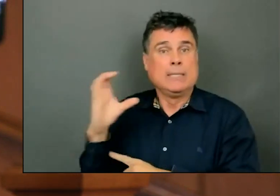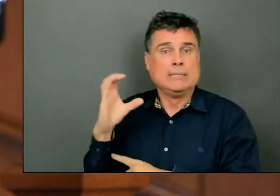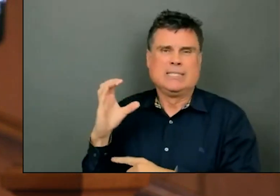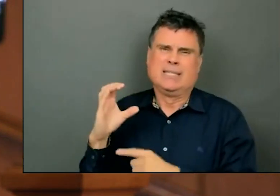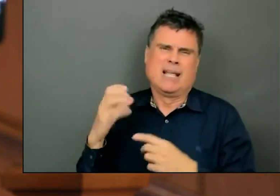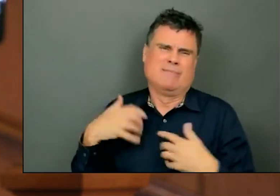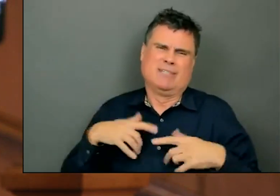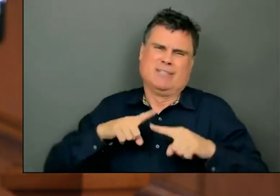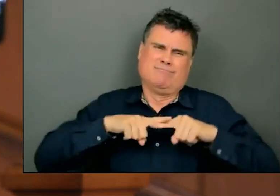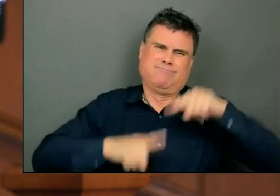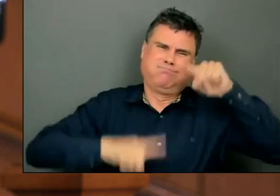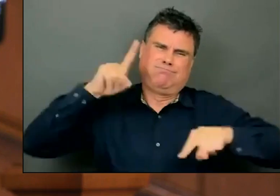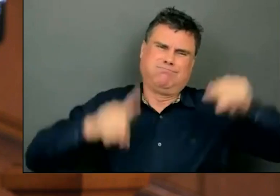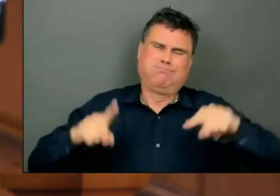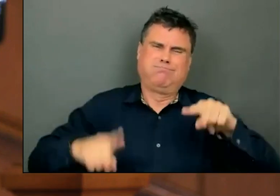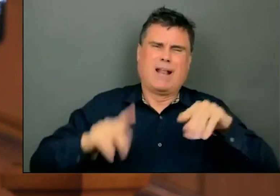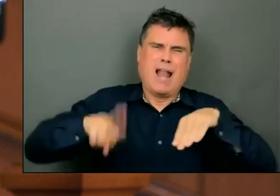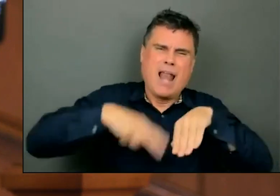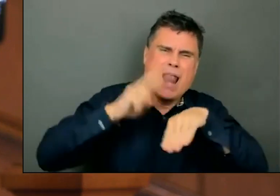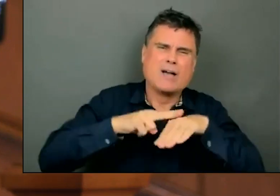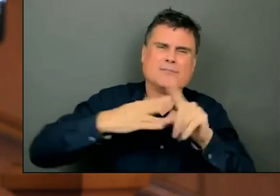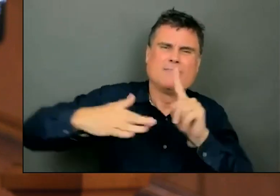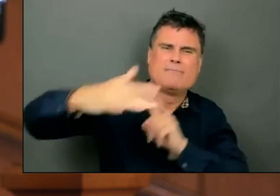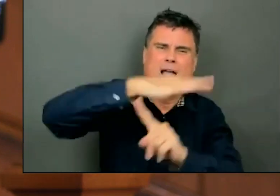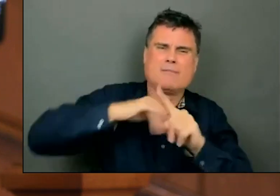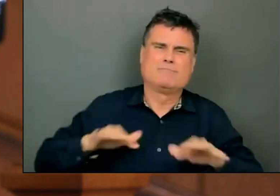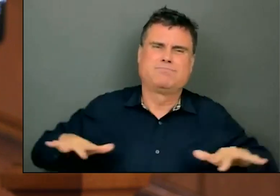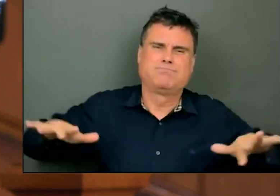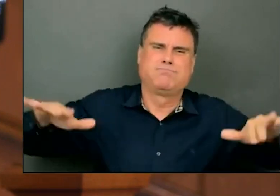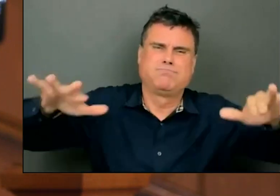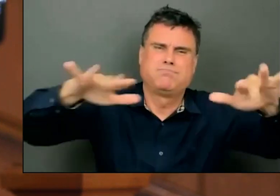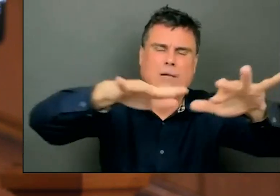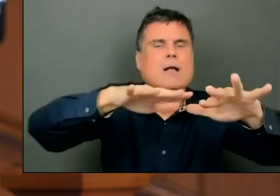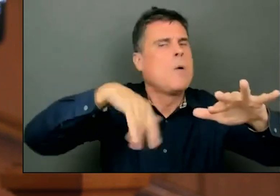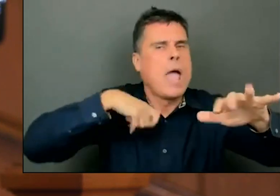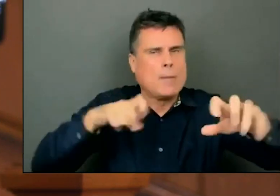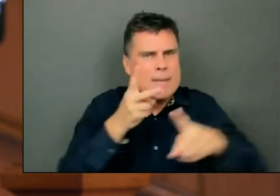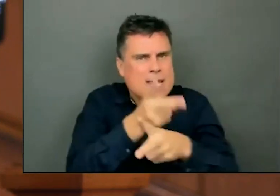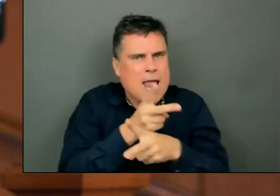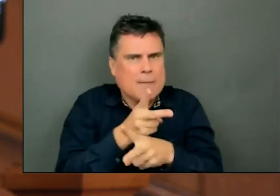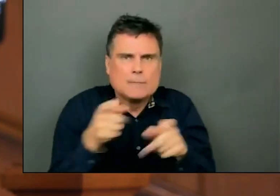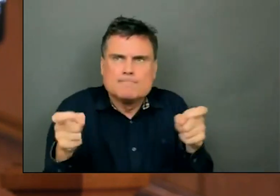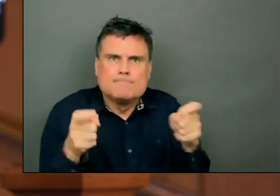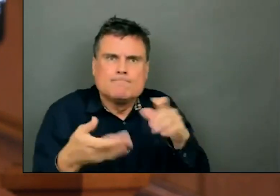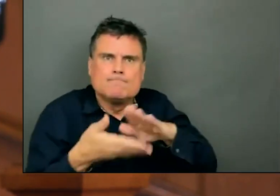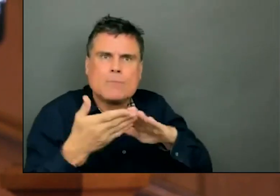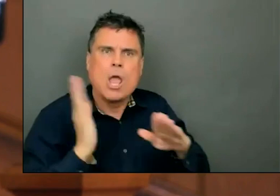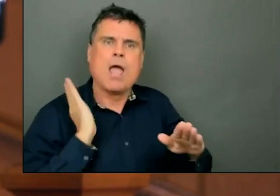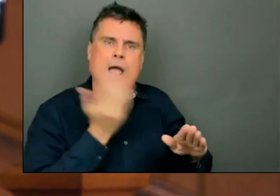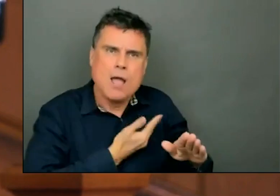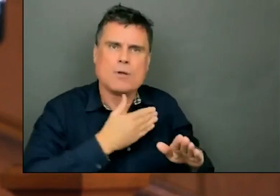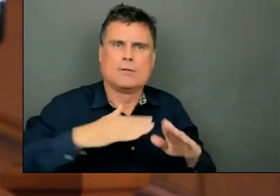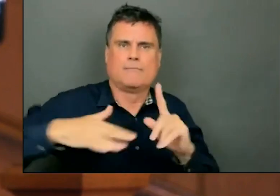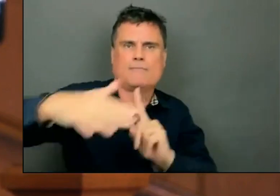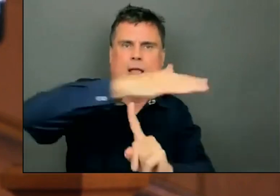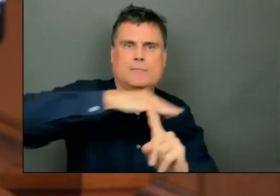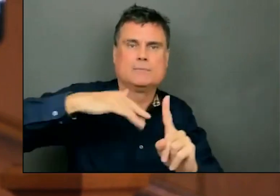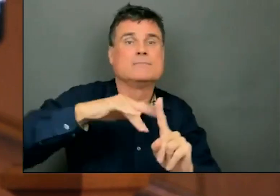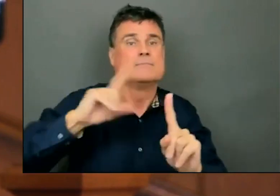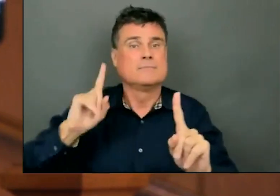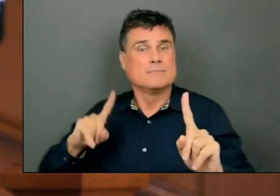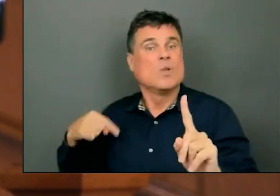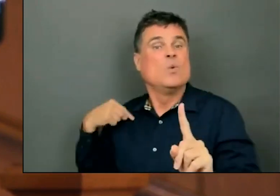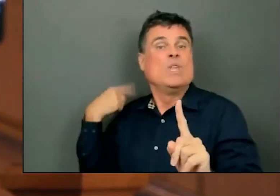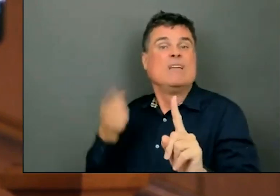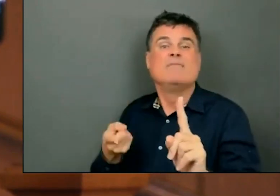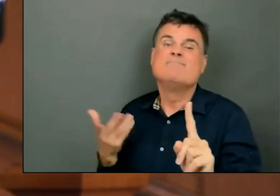but for generations to come. And for too long, the development of our natural resources have not focused on the people who own them, British Columbians.